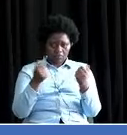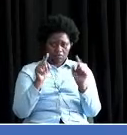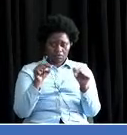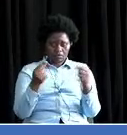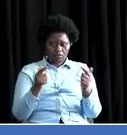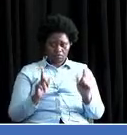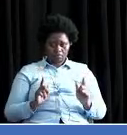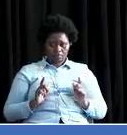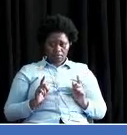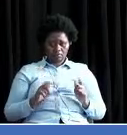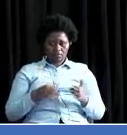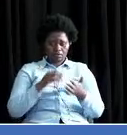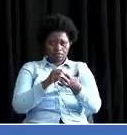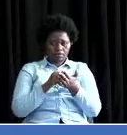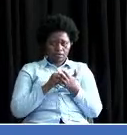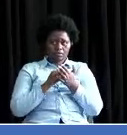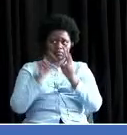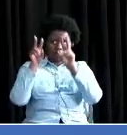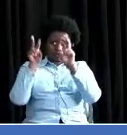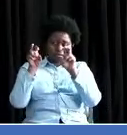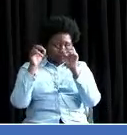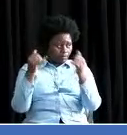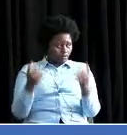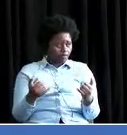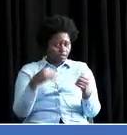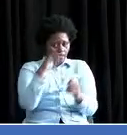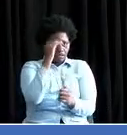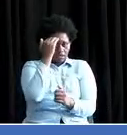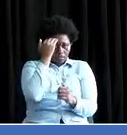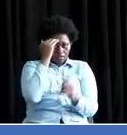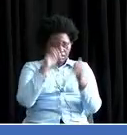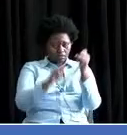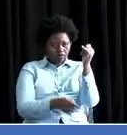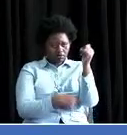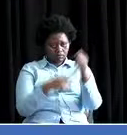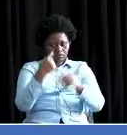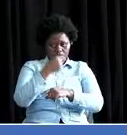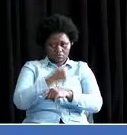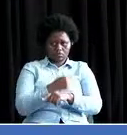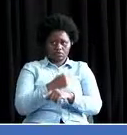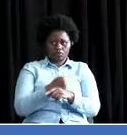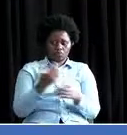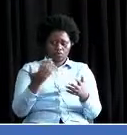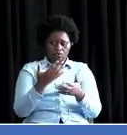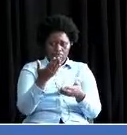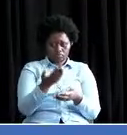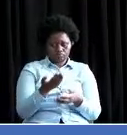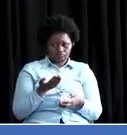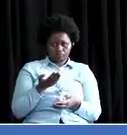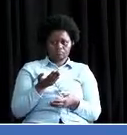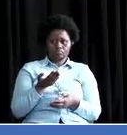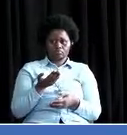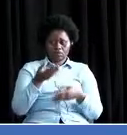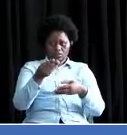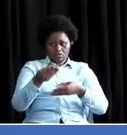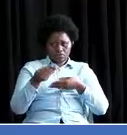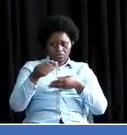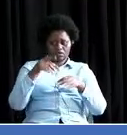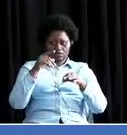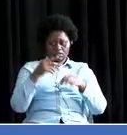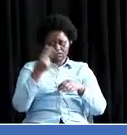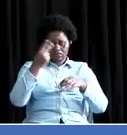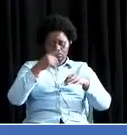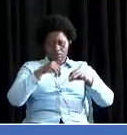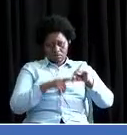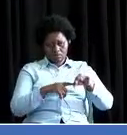situation like that. So we can't bring an item today. As you know, it's the last day where we can table a quarterly report, a second